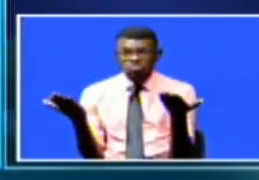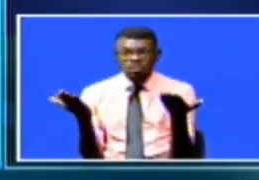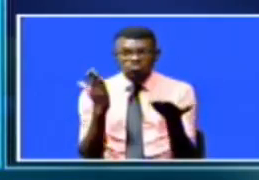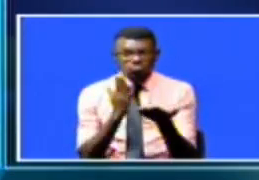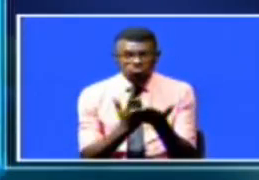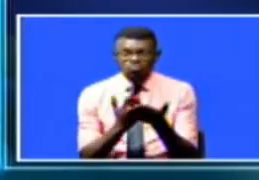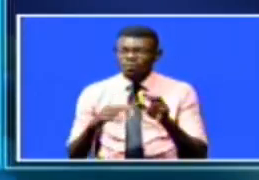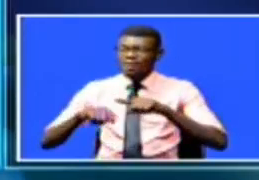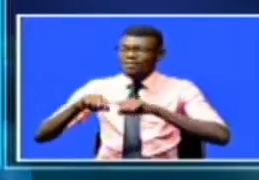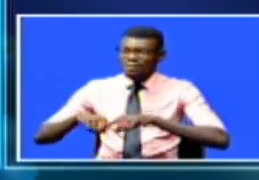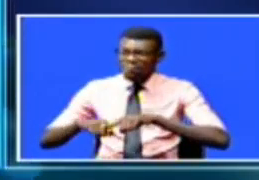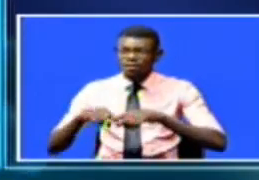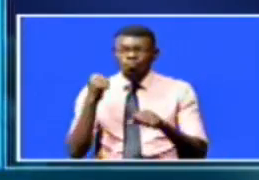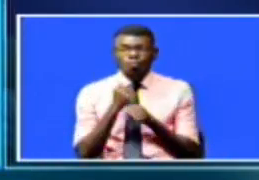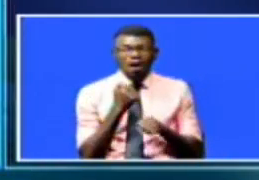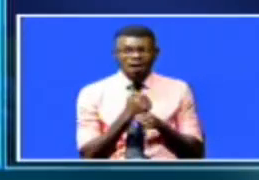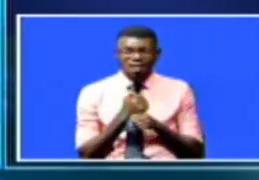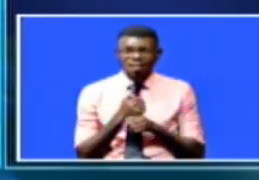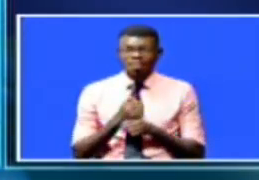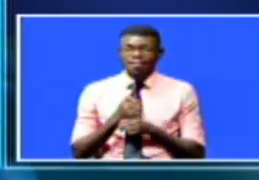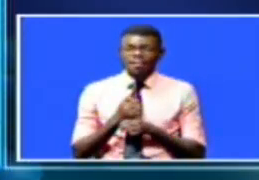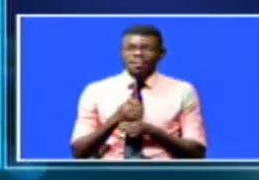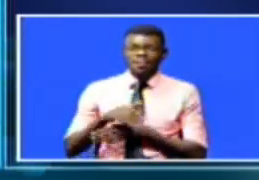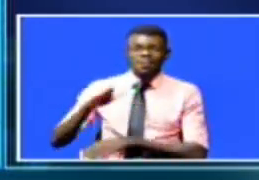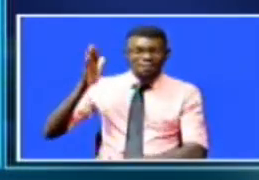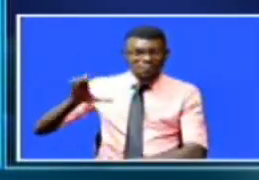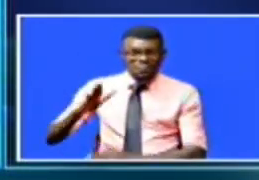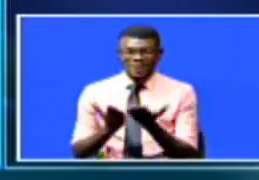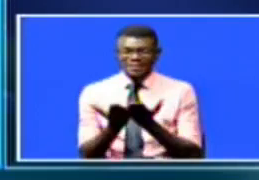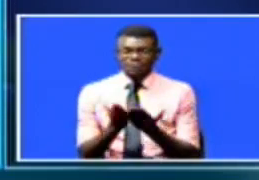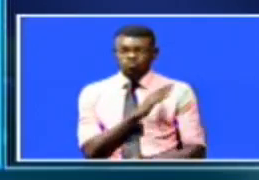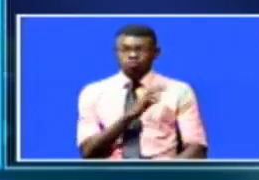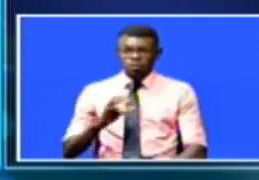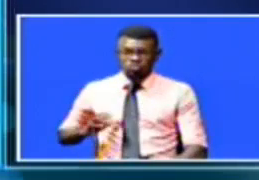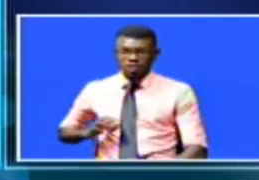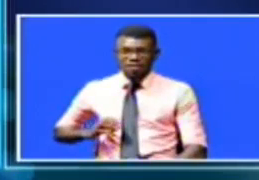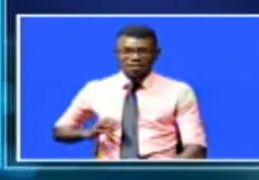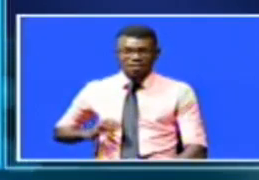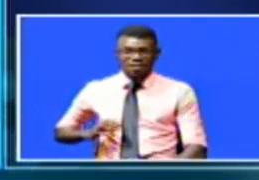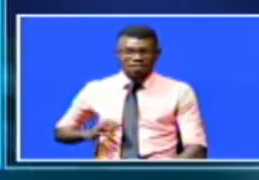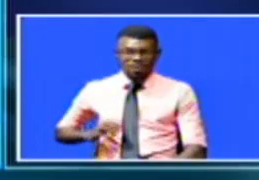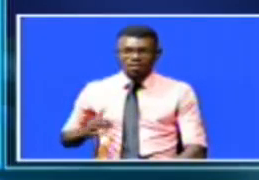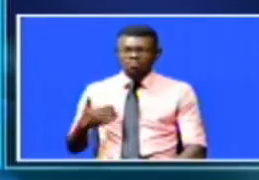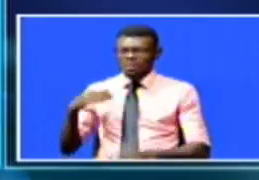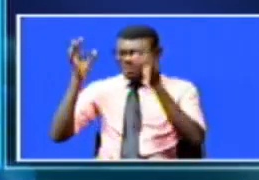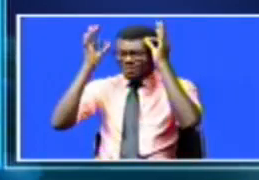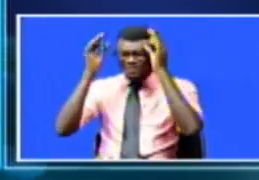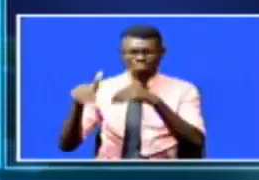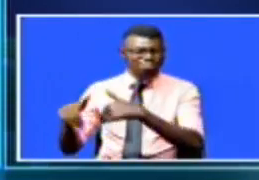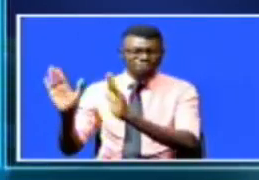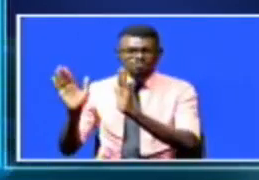on these employees who are employed by the Parliamentary Service Commission, all right. Let me just, you know, let that pass.